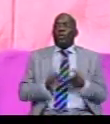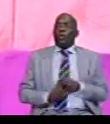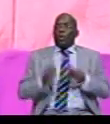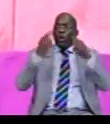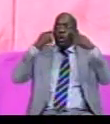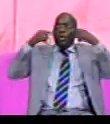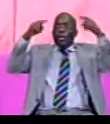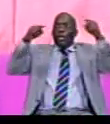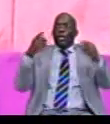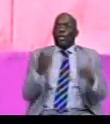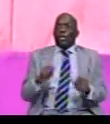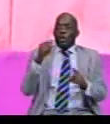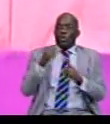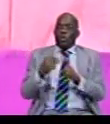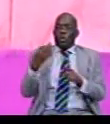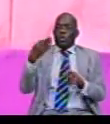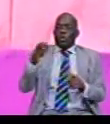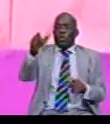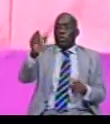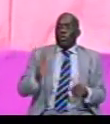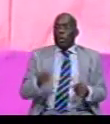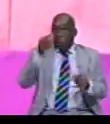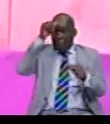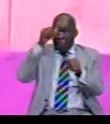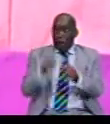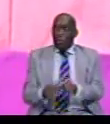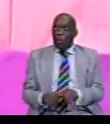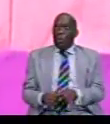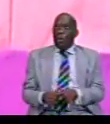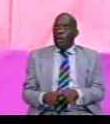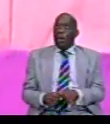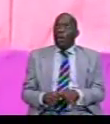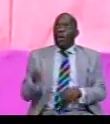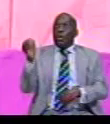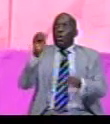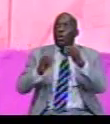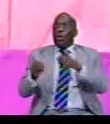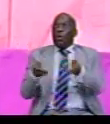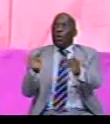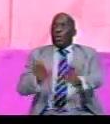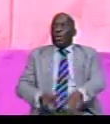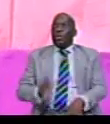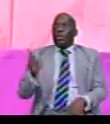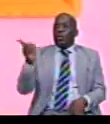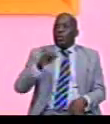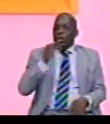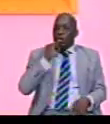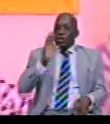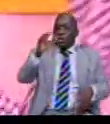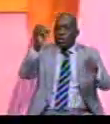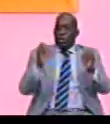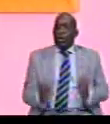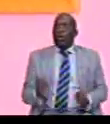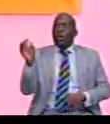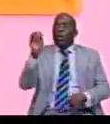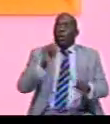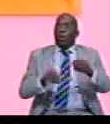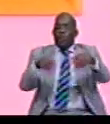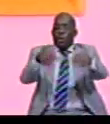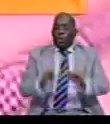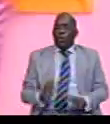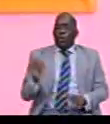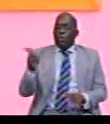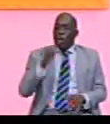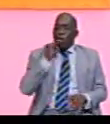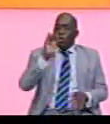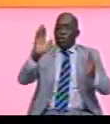Remember, O death, where is thy sting? O grave, where is thy victory? Remember, O